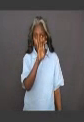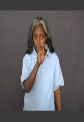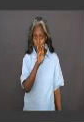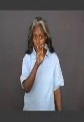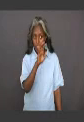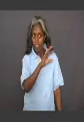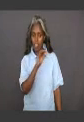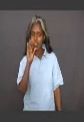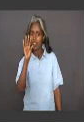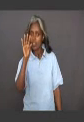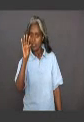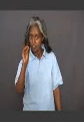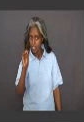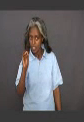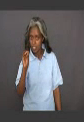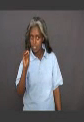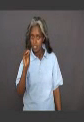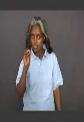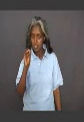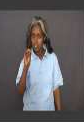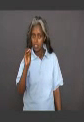40 and 50,